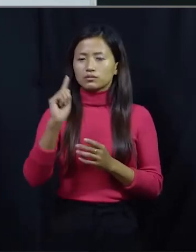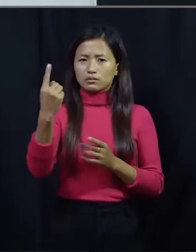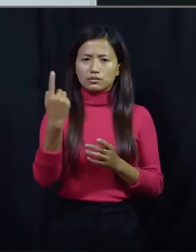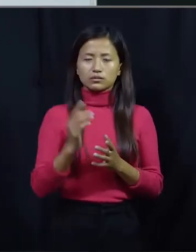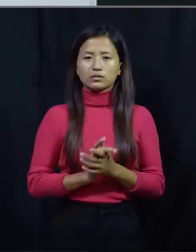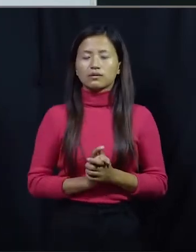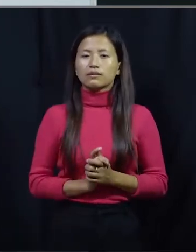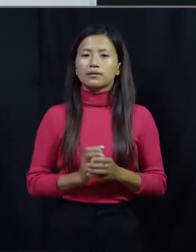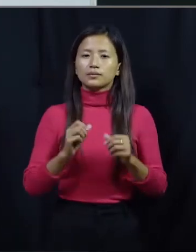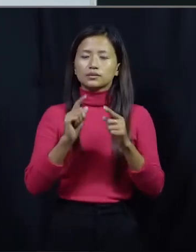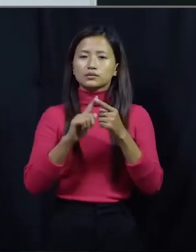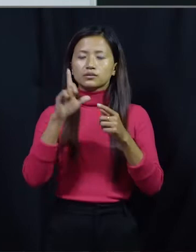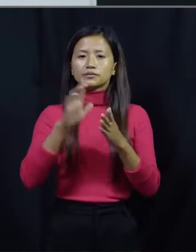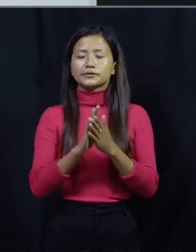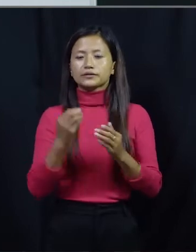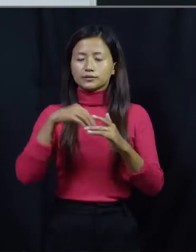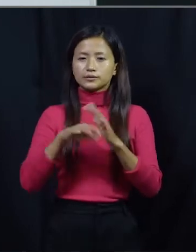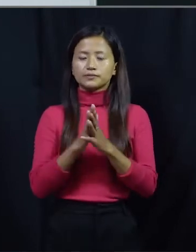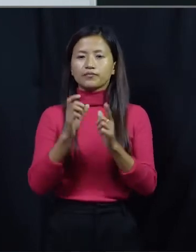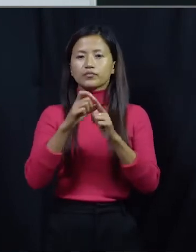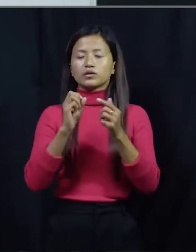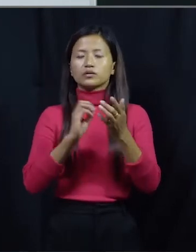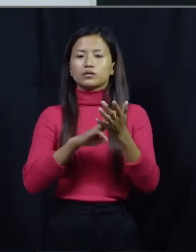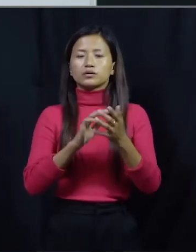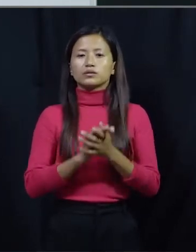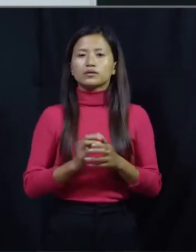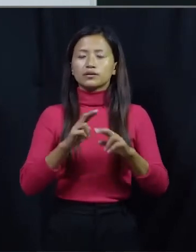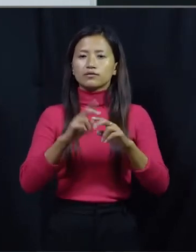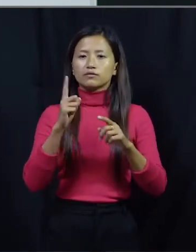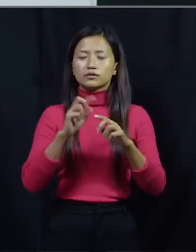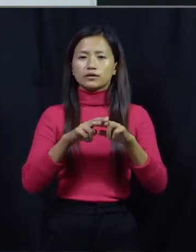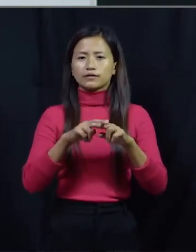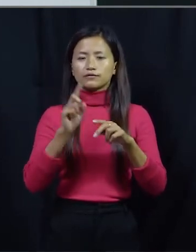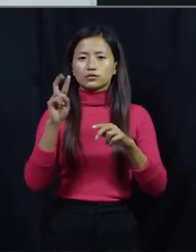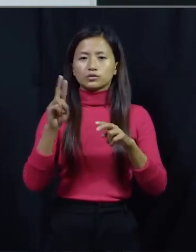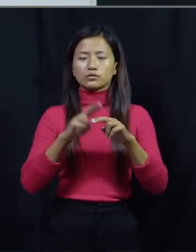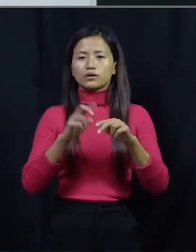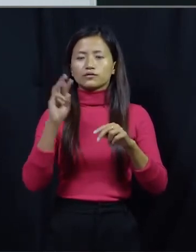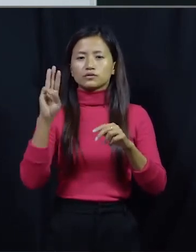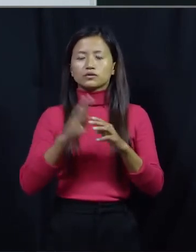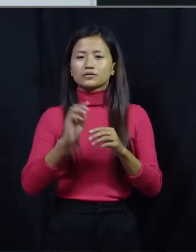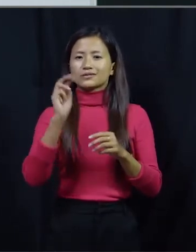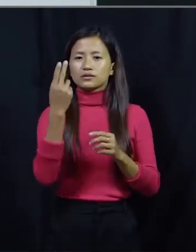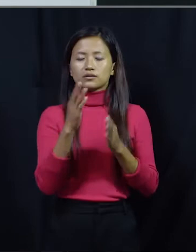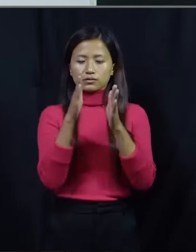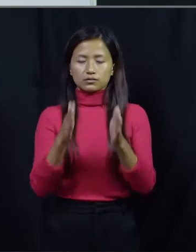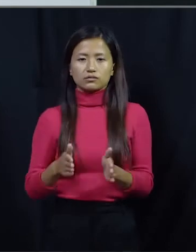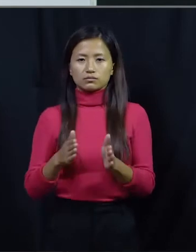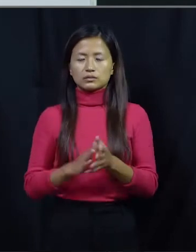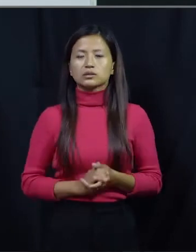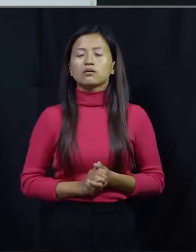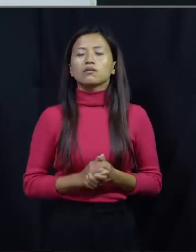represents the elements in the domain. And if you write F1, F2, F3, then that is always from the second set.